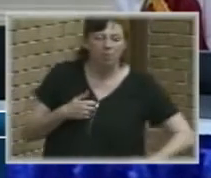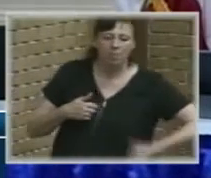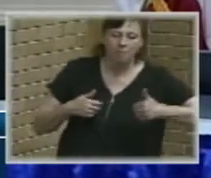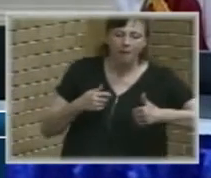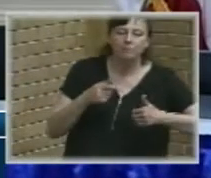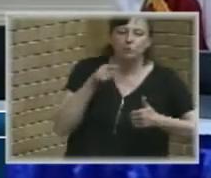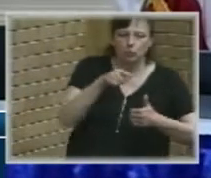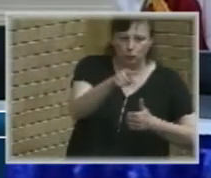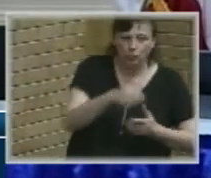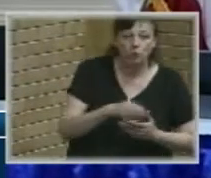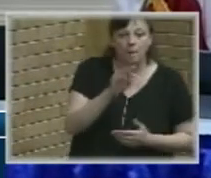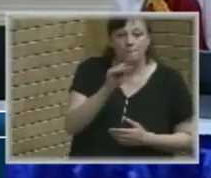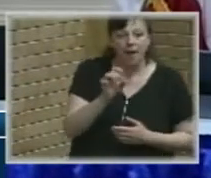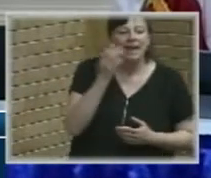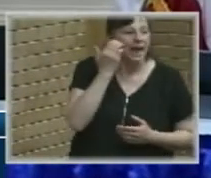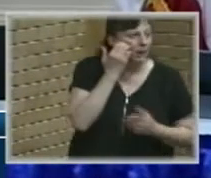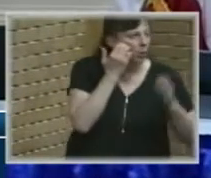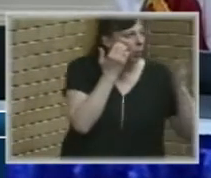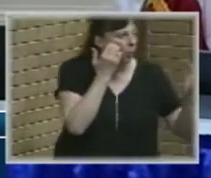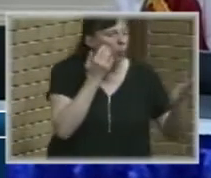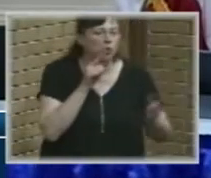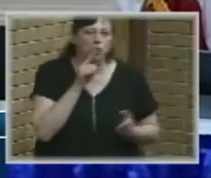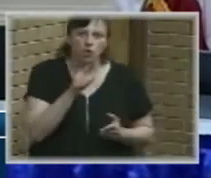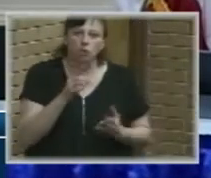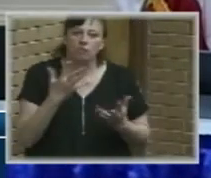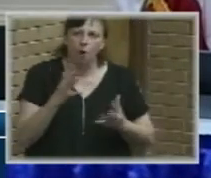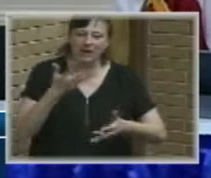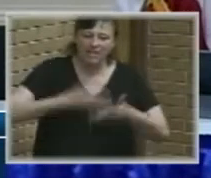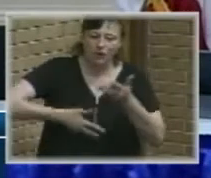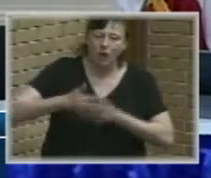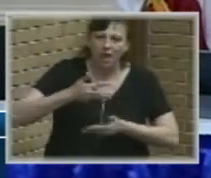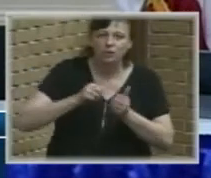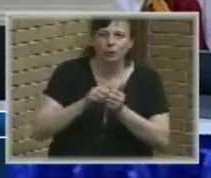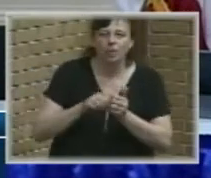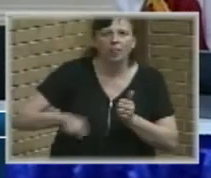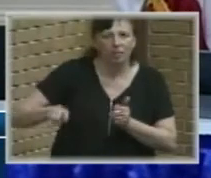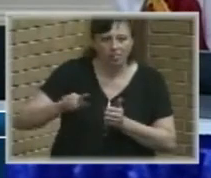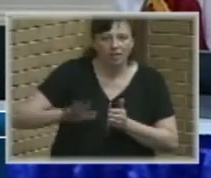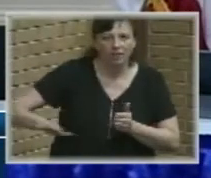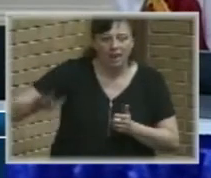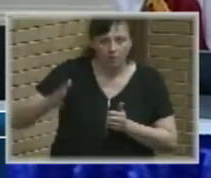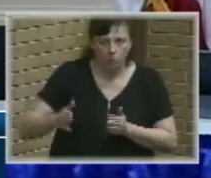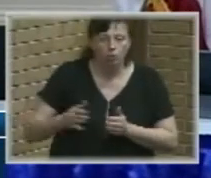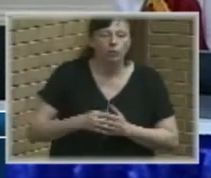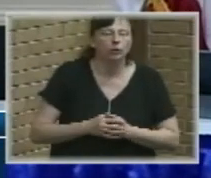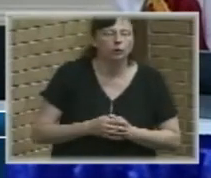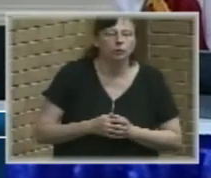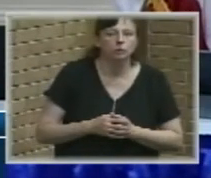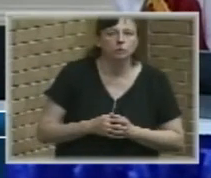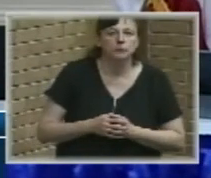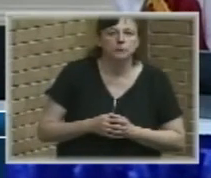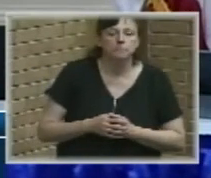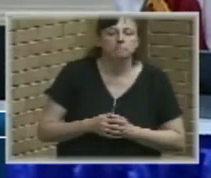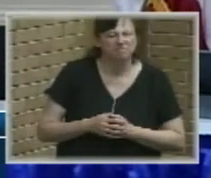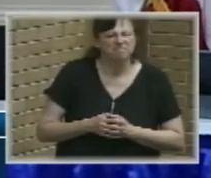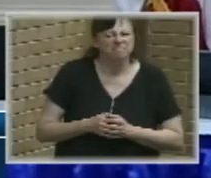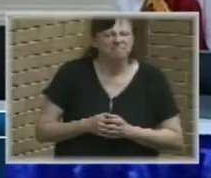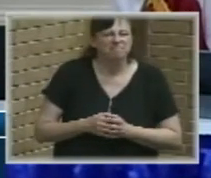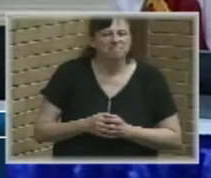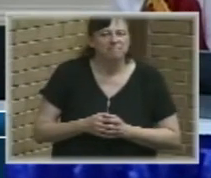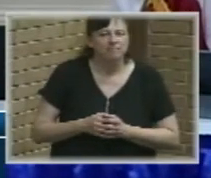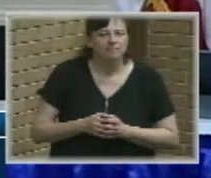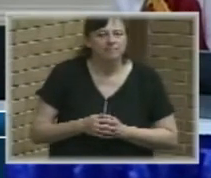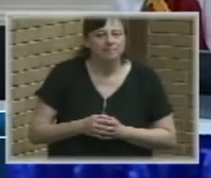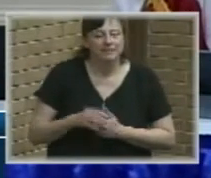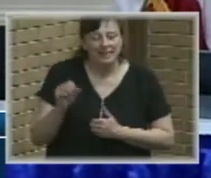up. Mike, I know you've had interaction, and I believe Ed and Ramsey have as well. And